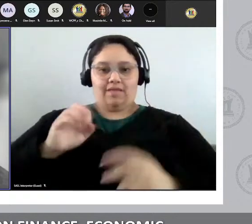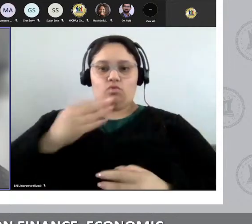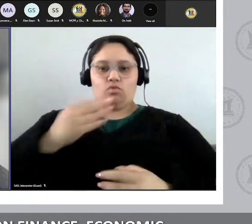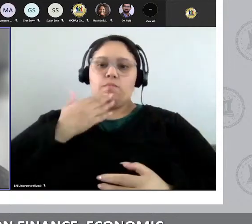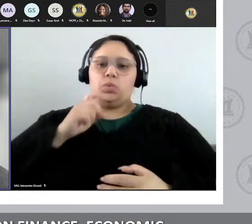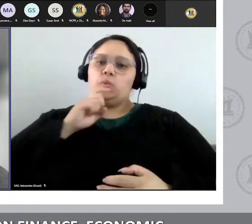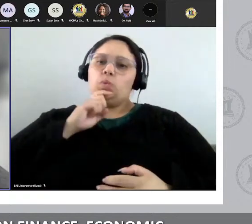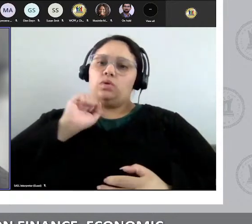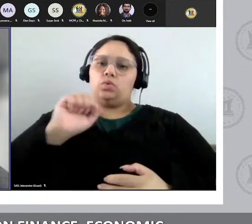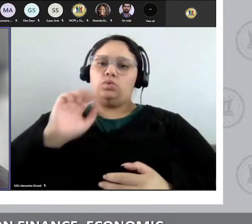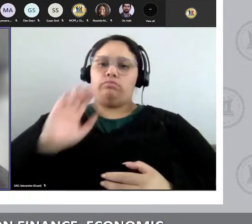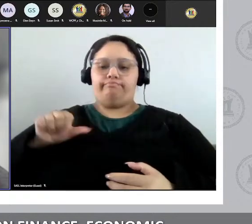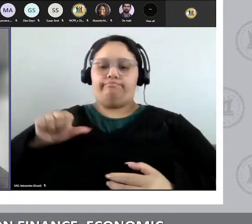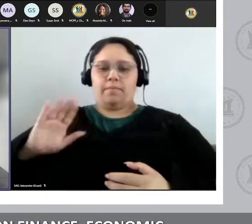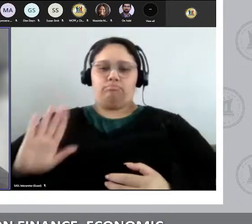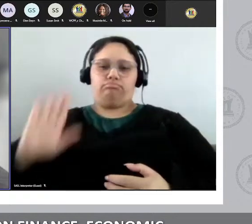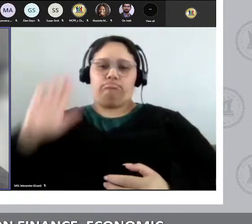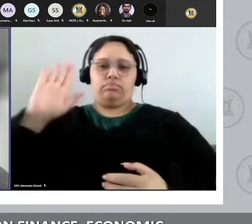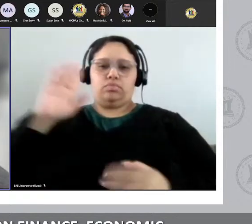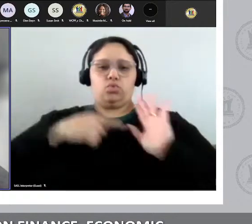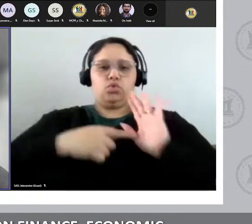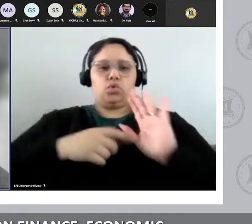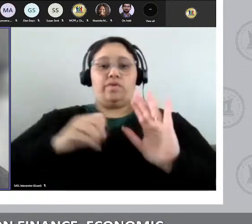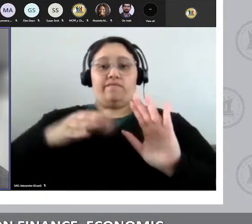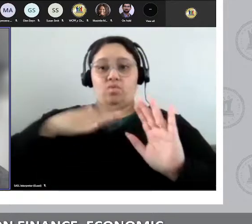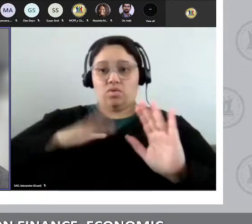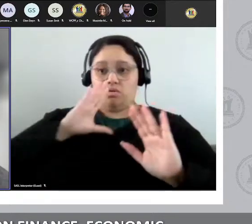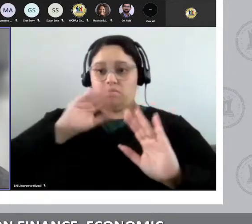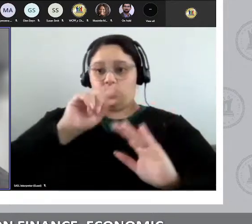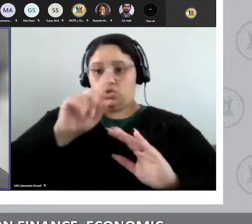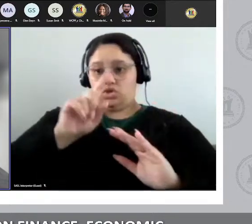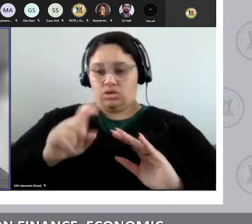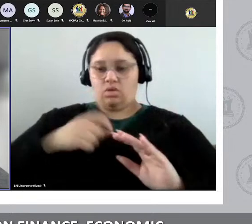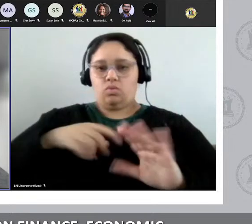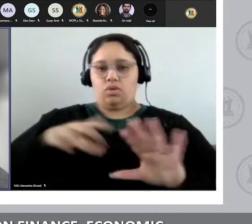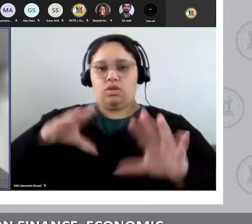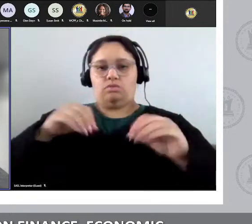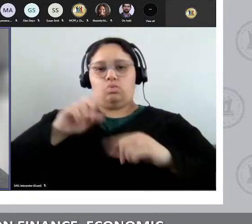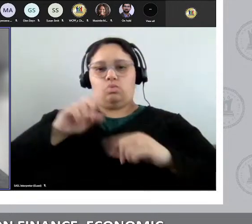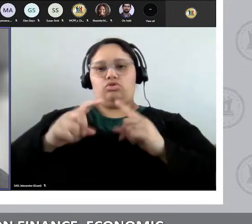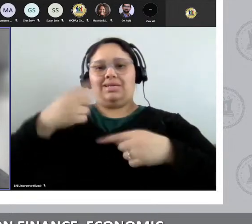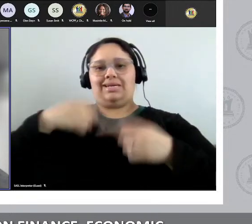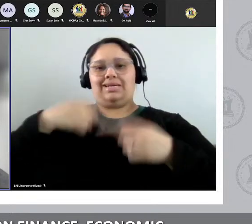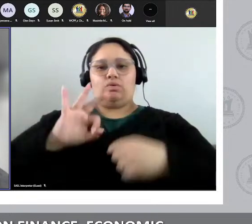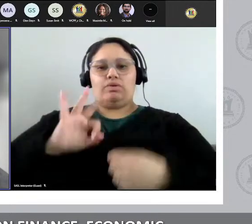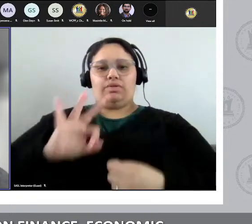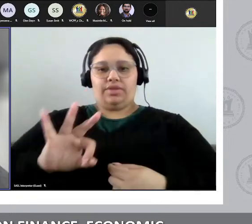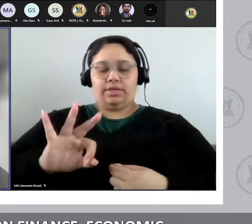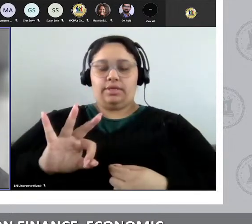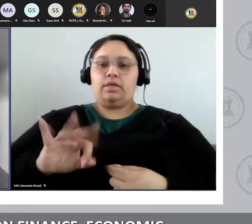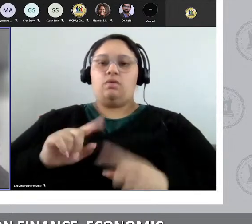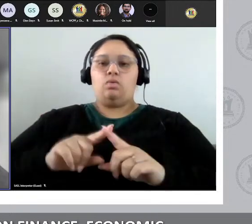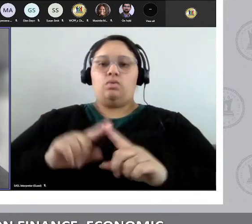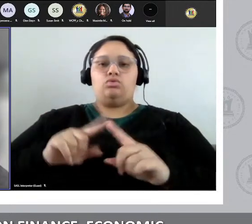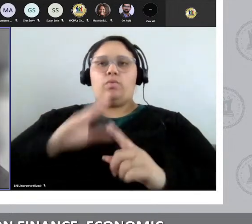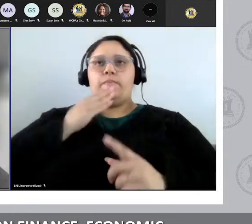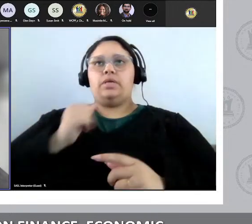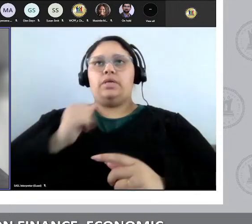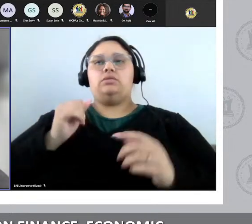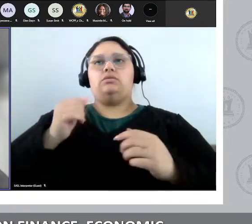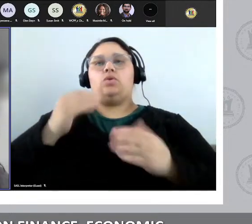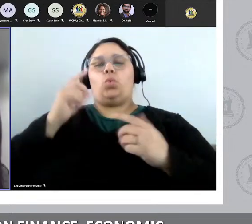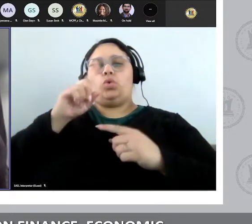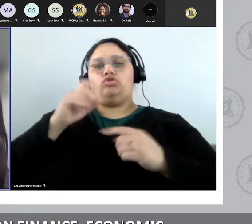please use the raise hand function to indicate if you have questions. We'll take questions in rounds of three. And if you could please keep